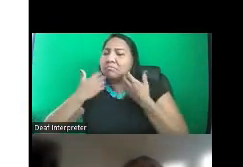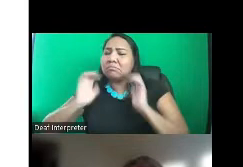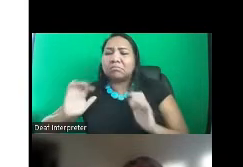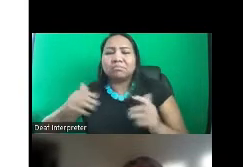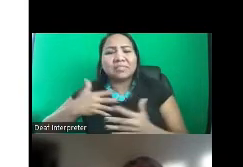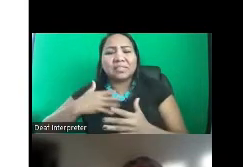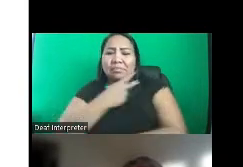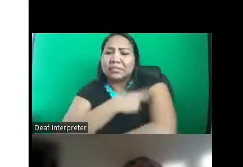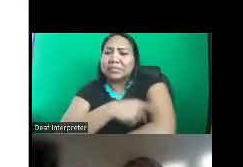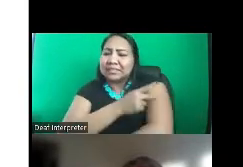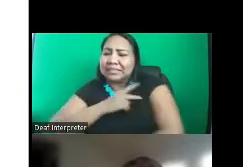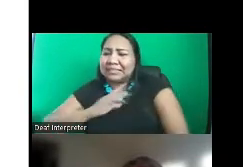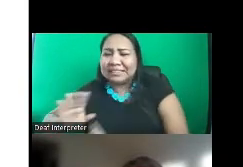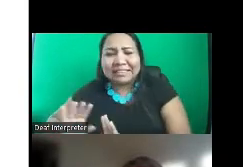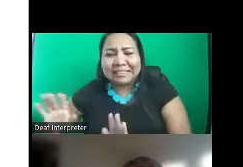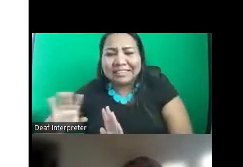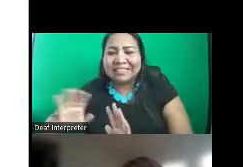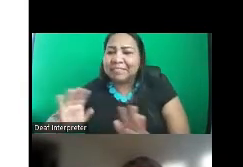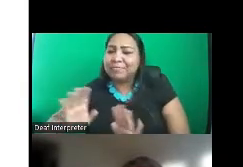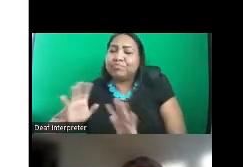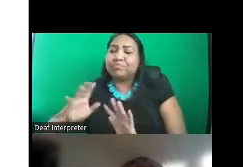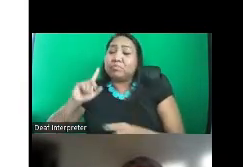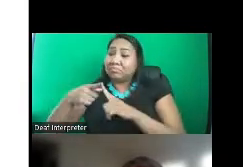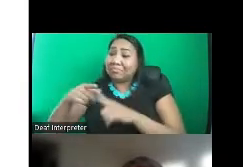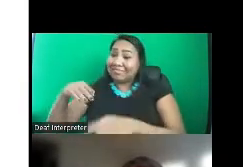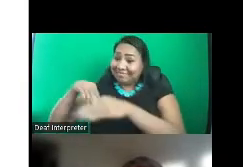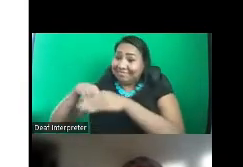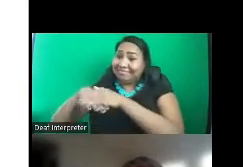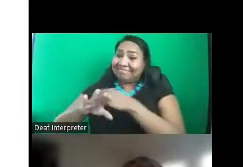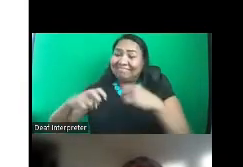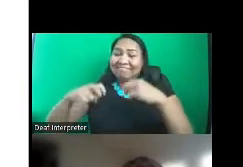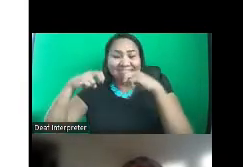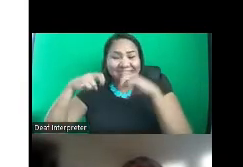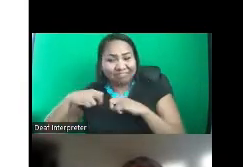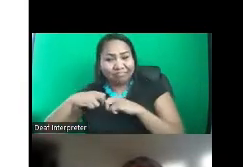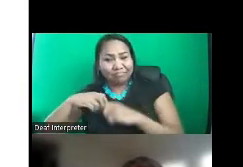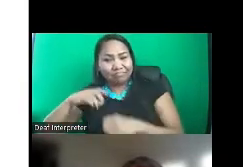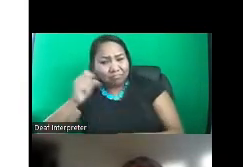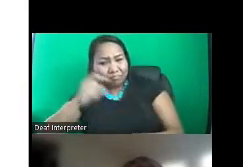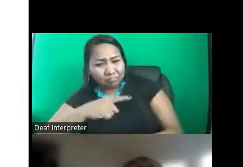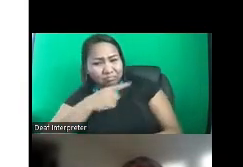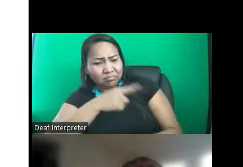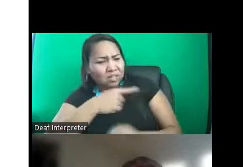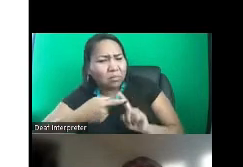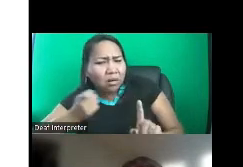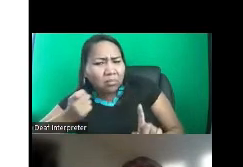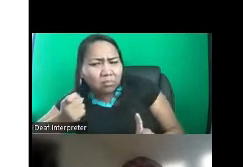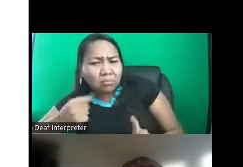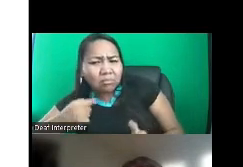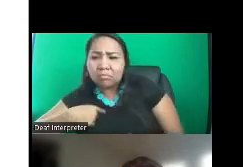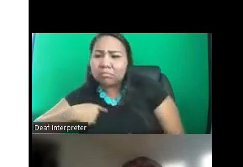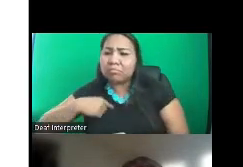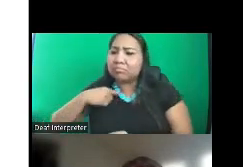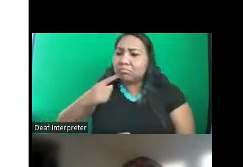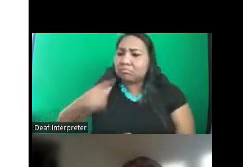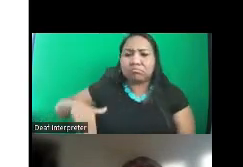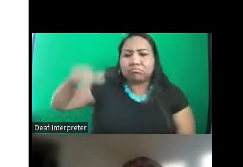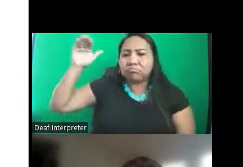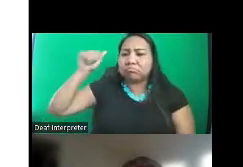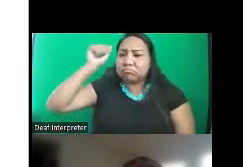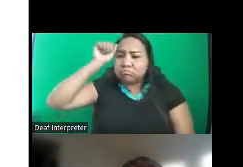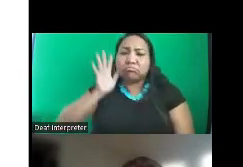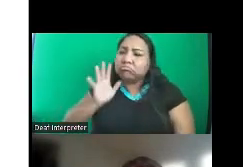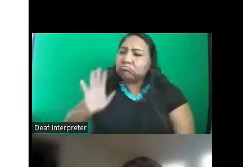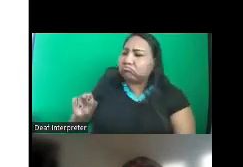there and they ask, where are you from? And I tell them, you know, and I'm not Alaska Native, but I tell them, and